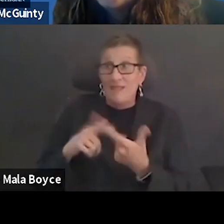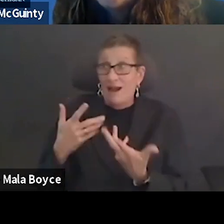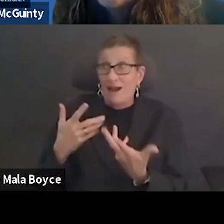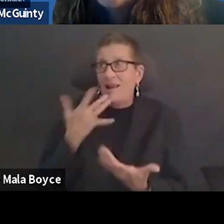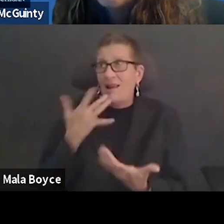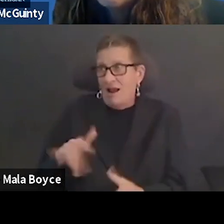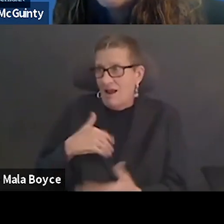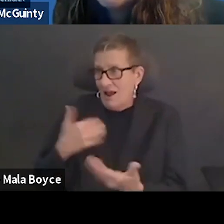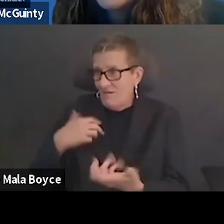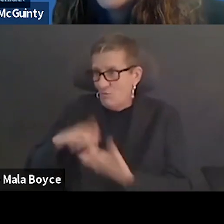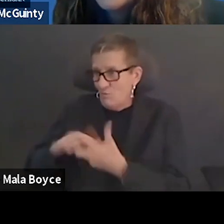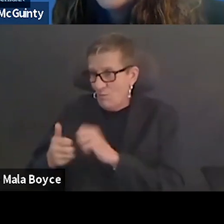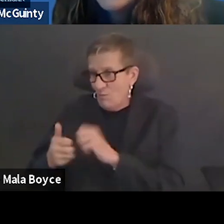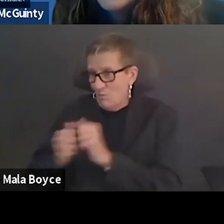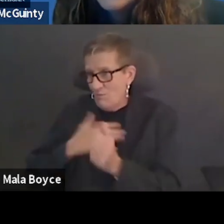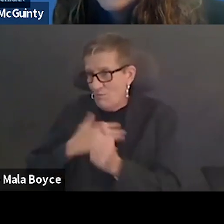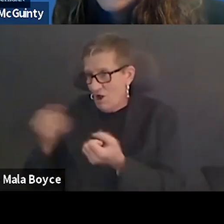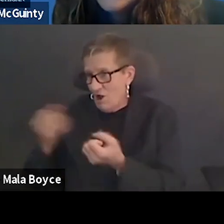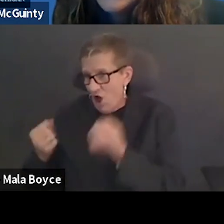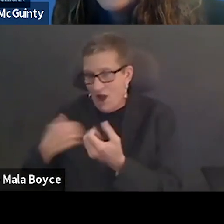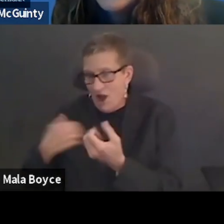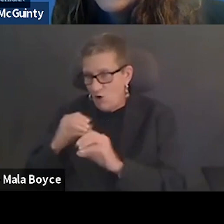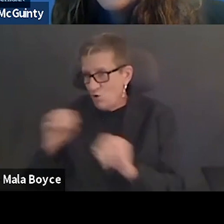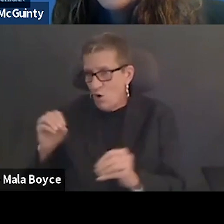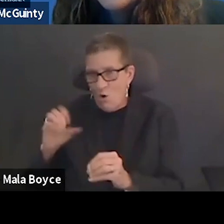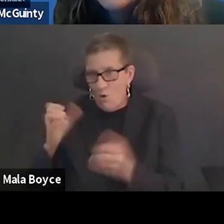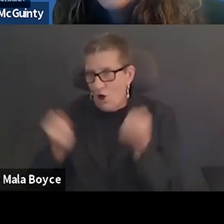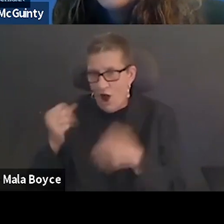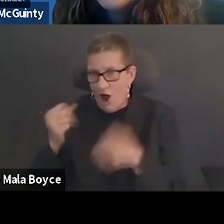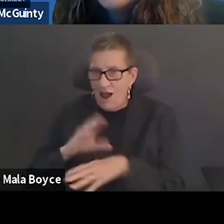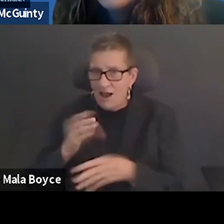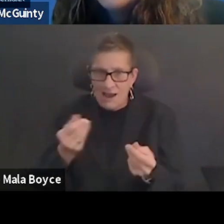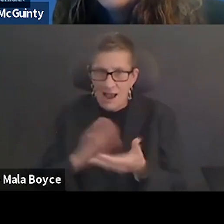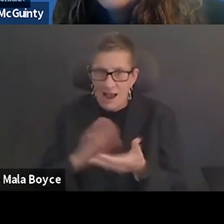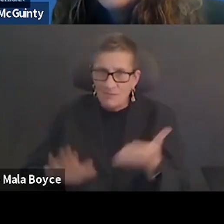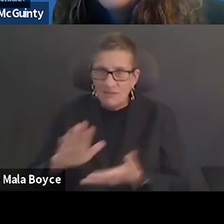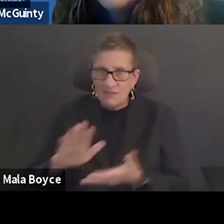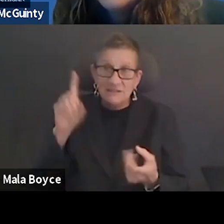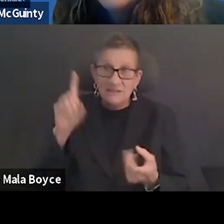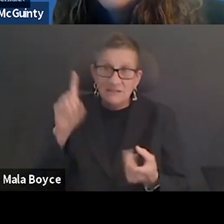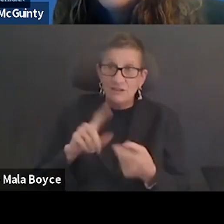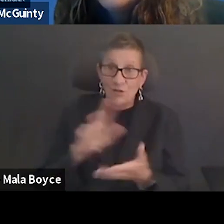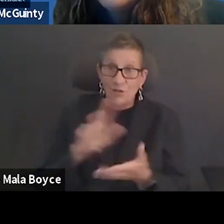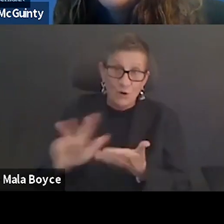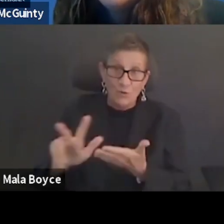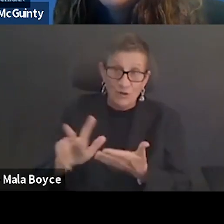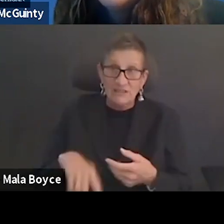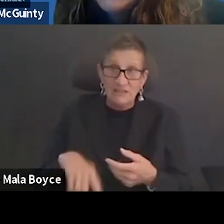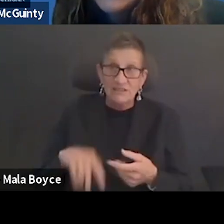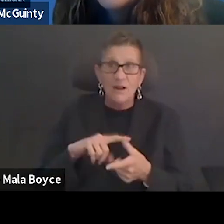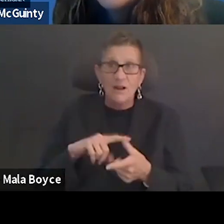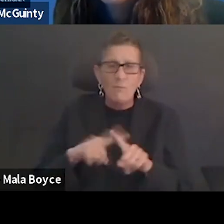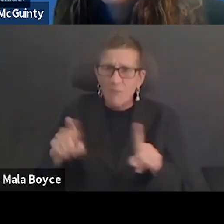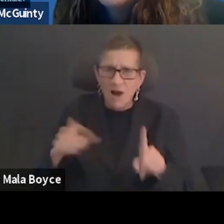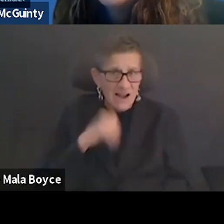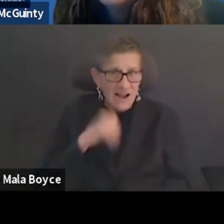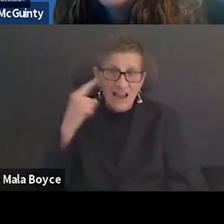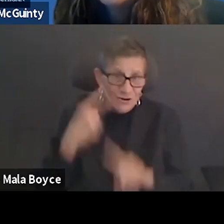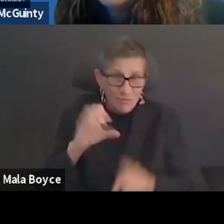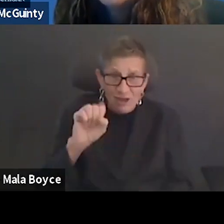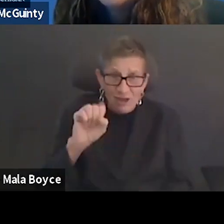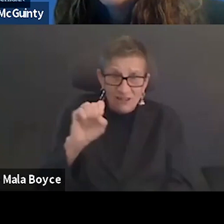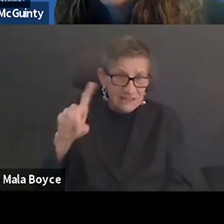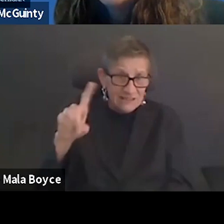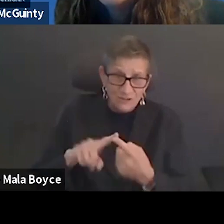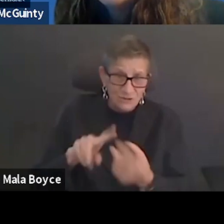a car on campus until 3 weeks into the semester, but I also hadn't heard from SSD until about 2 weeks into the semester. So that